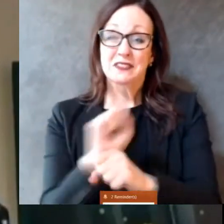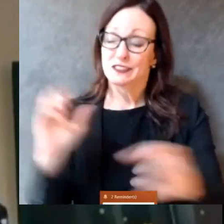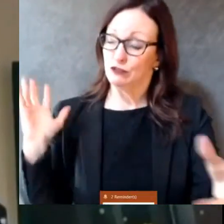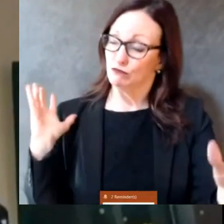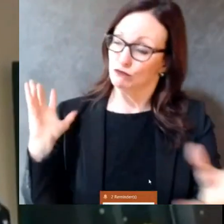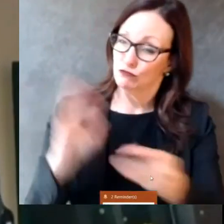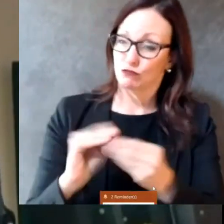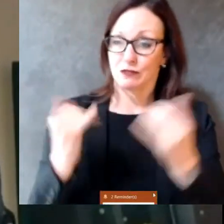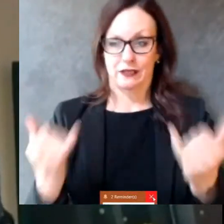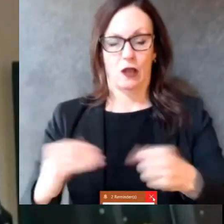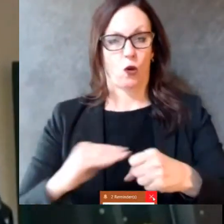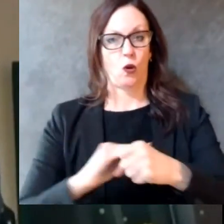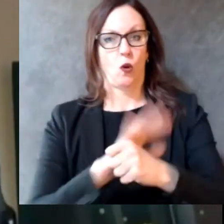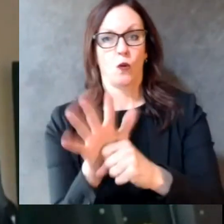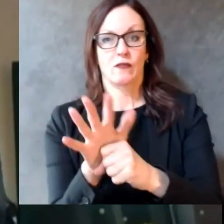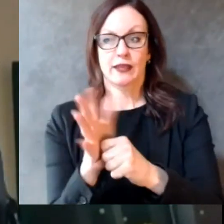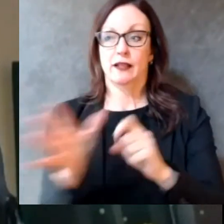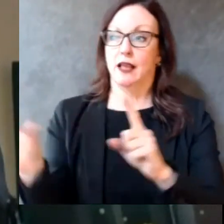a total of